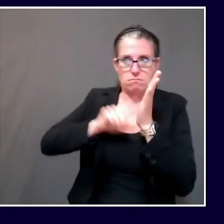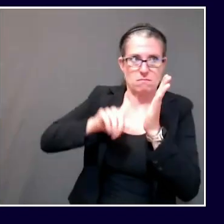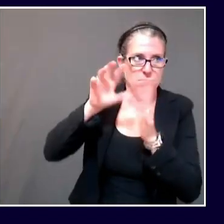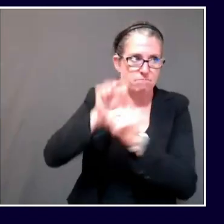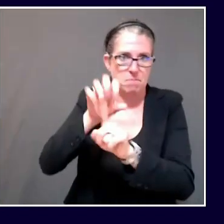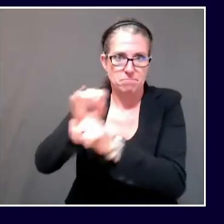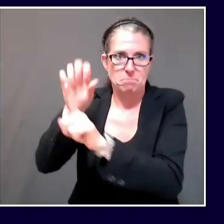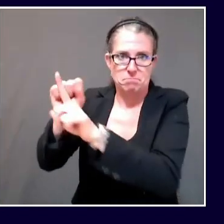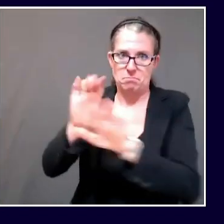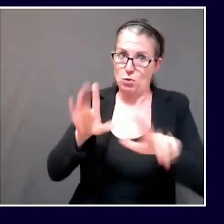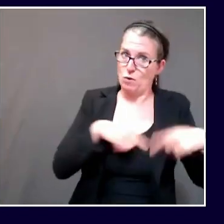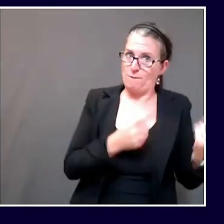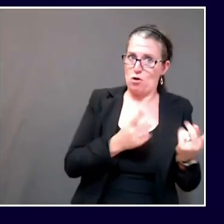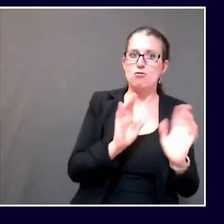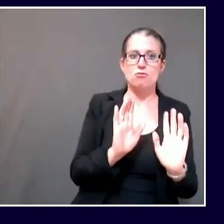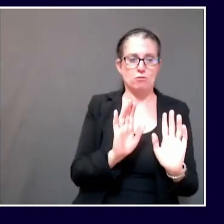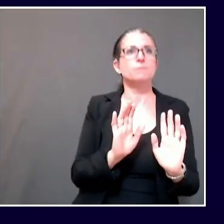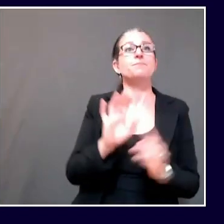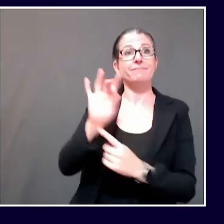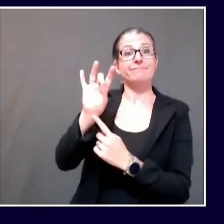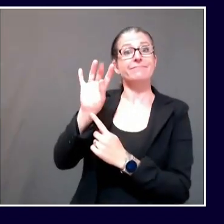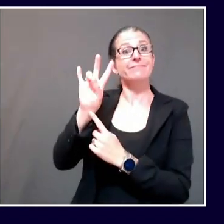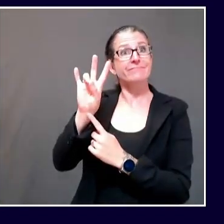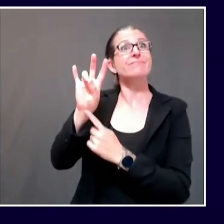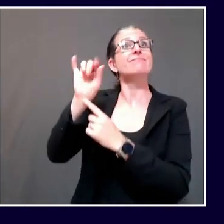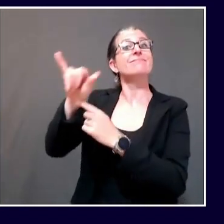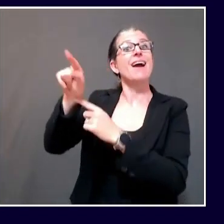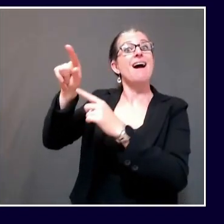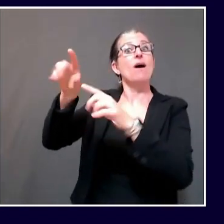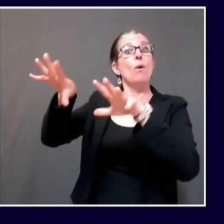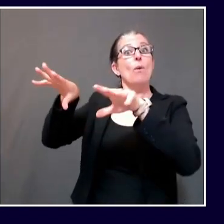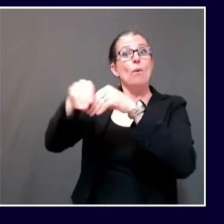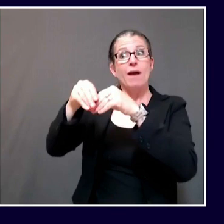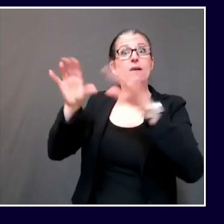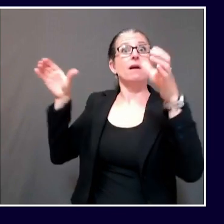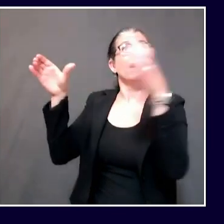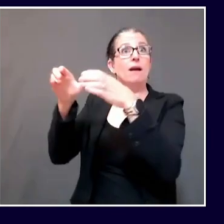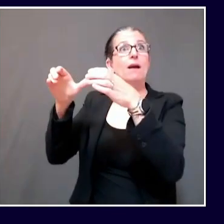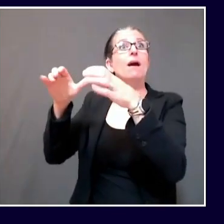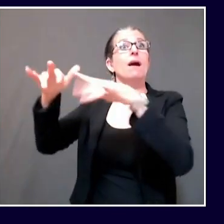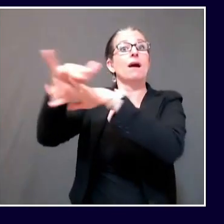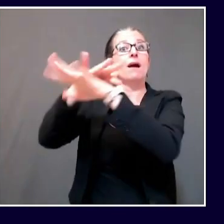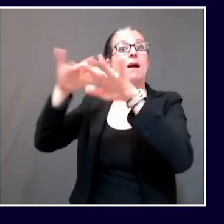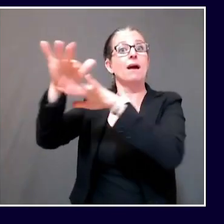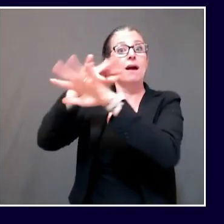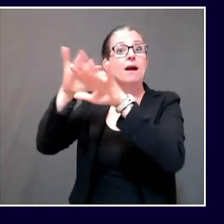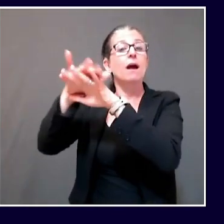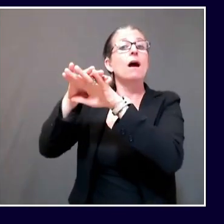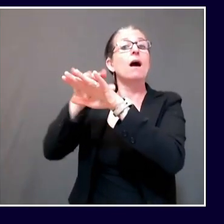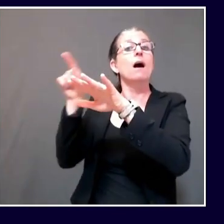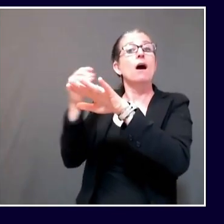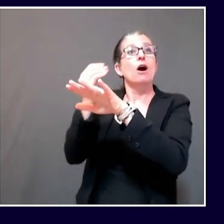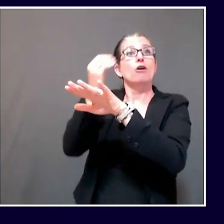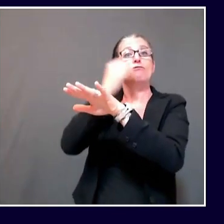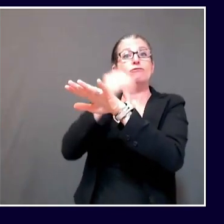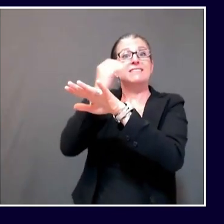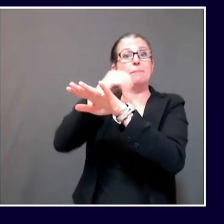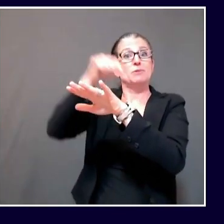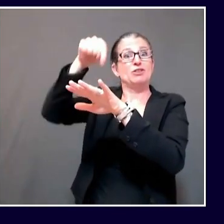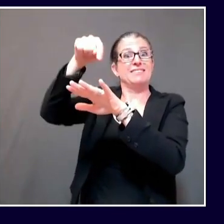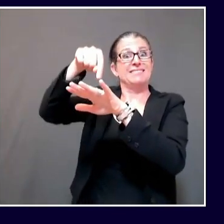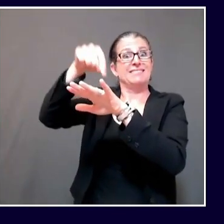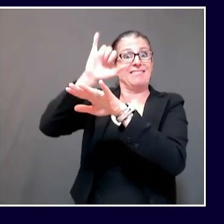includes not just those who, for example, attended the gatherings on August 7th in Millinocket, the wedding